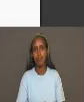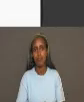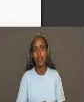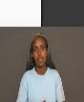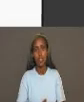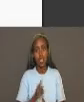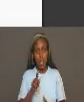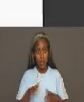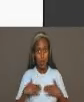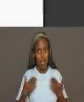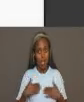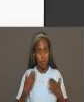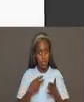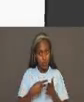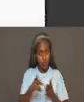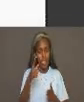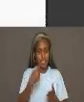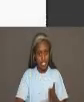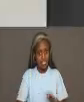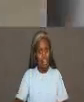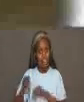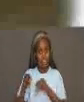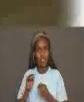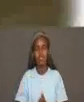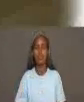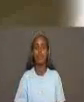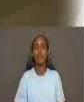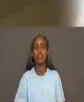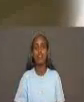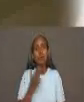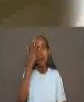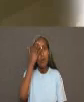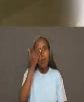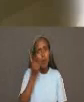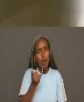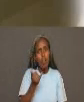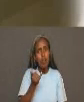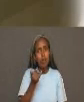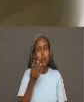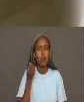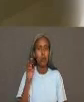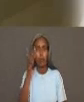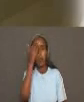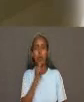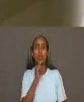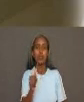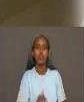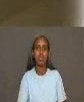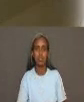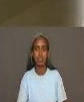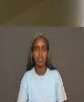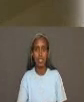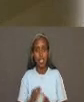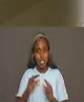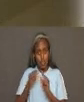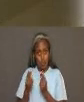Are you happy to pay taxes, students? Why or why not? In groups